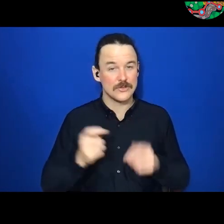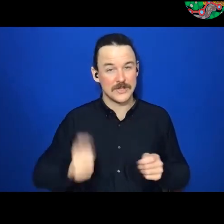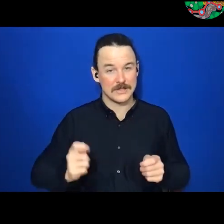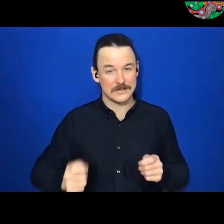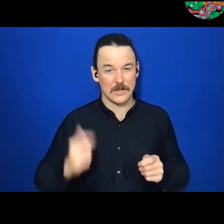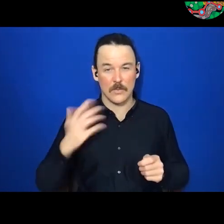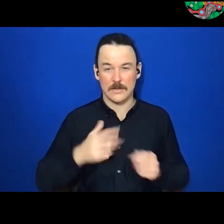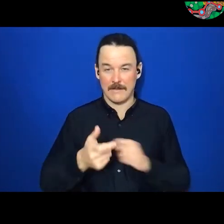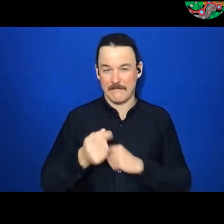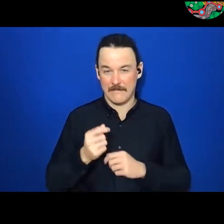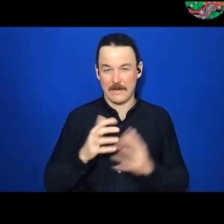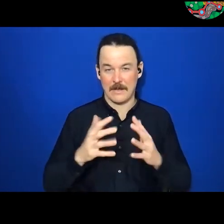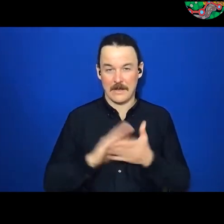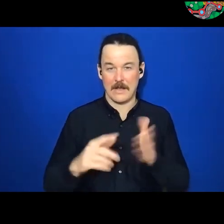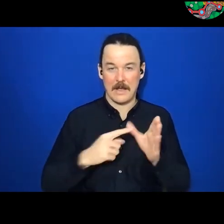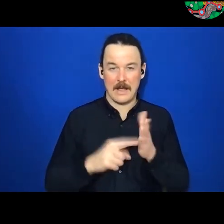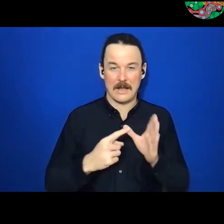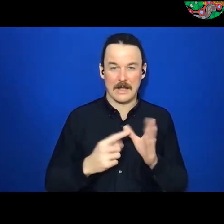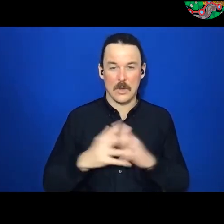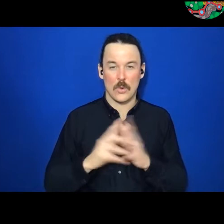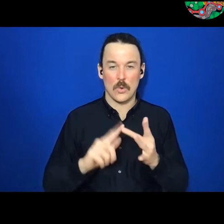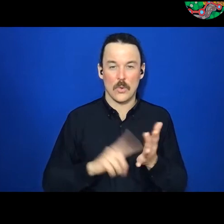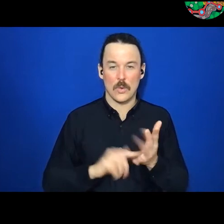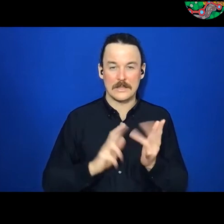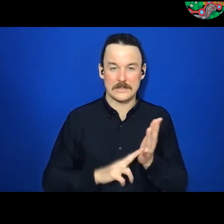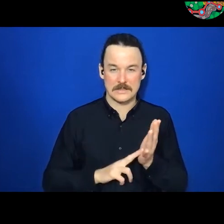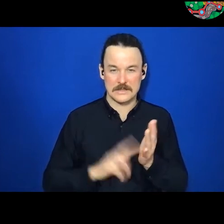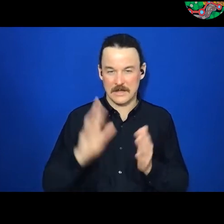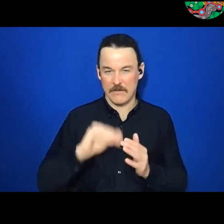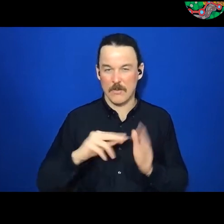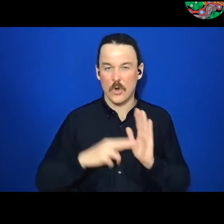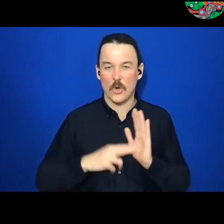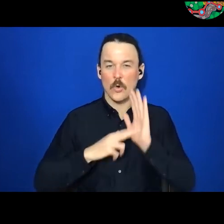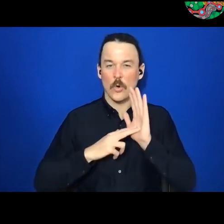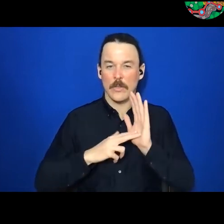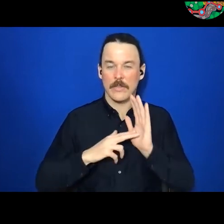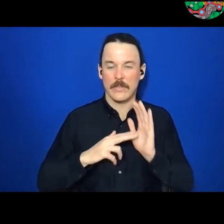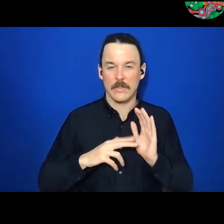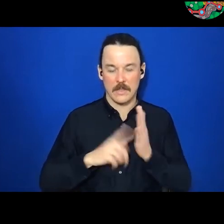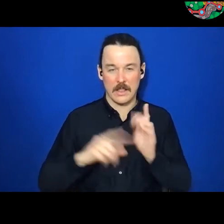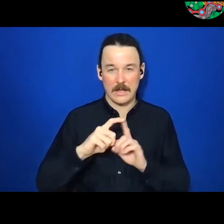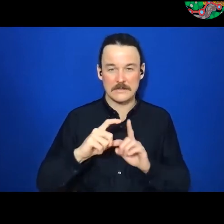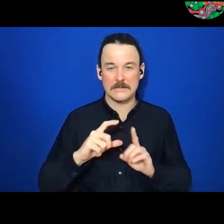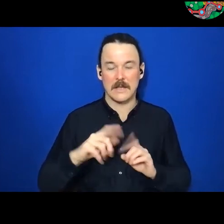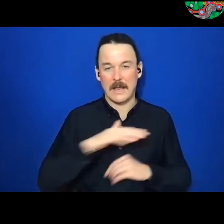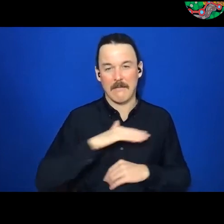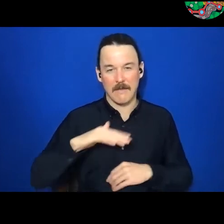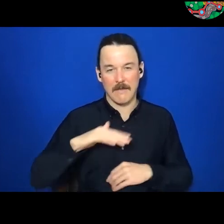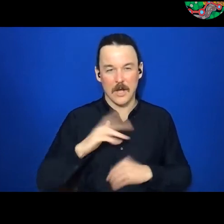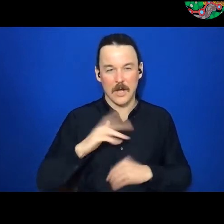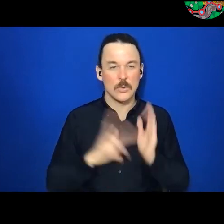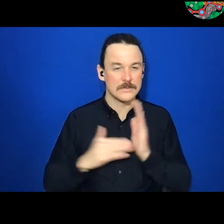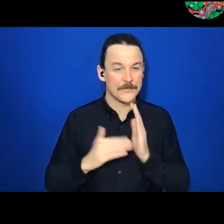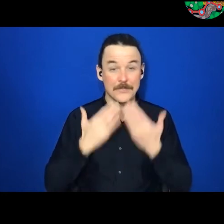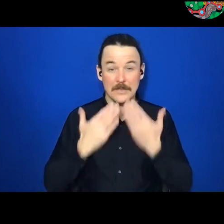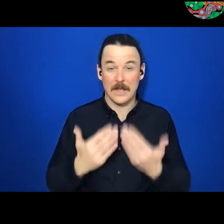Wilson. He's from the Northland area of New Zealand. Thank you for joining us, and I'm assuming